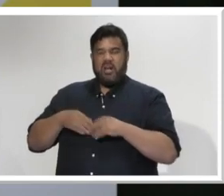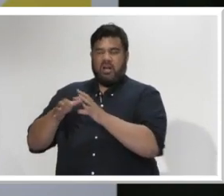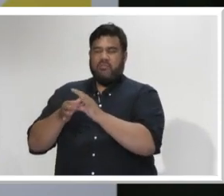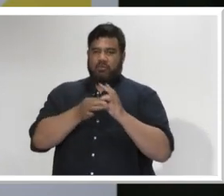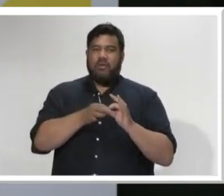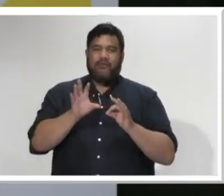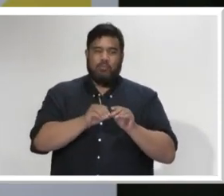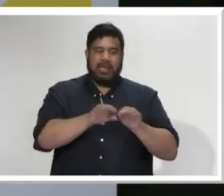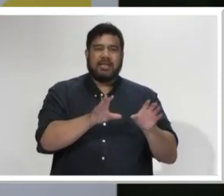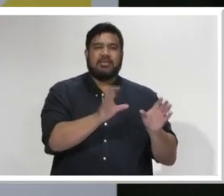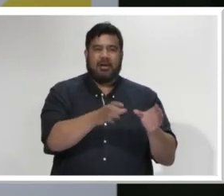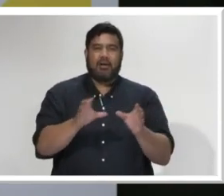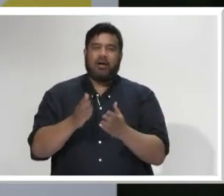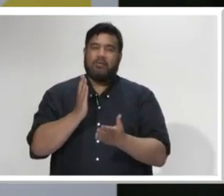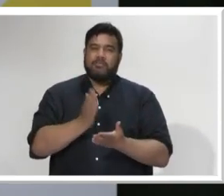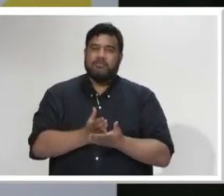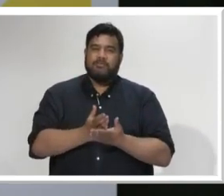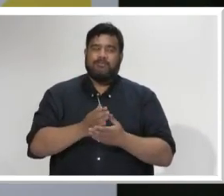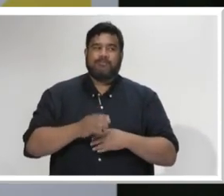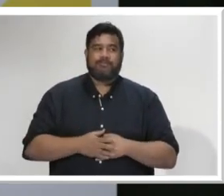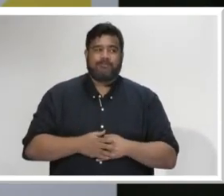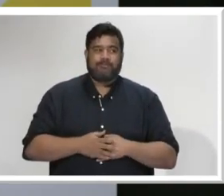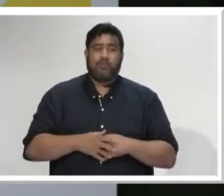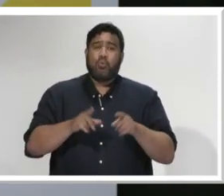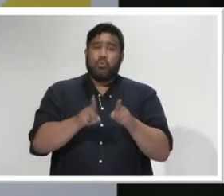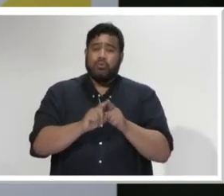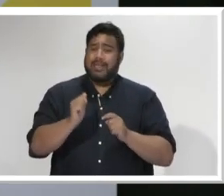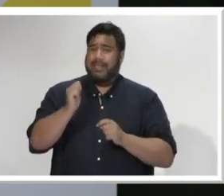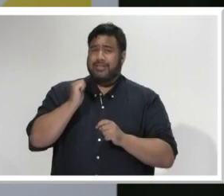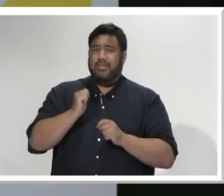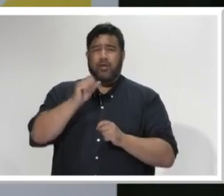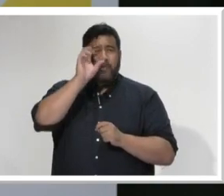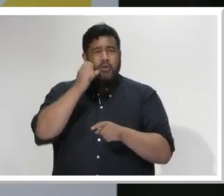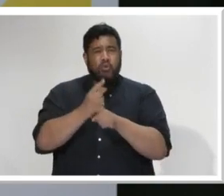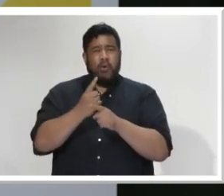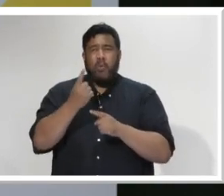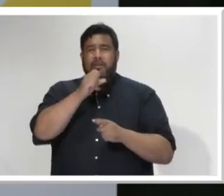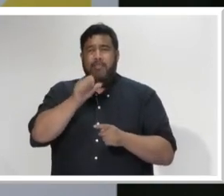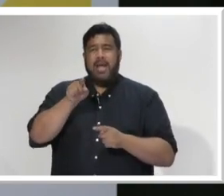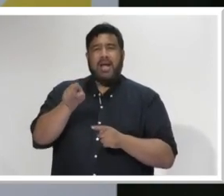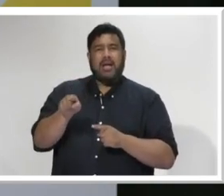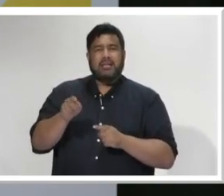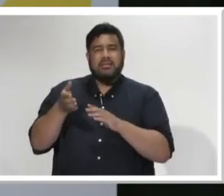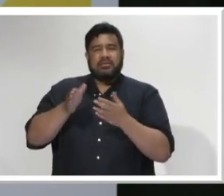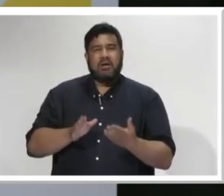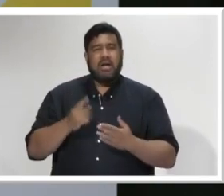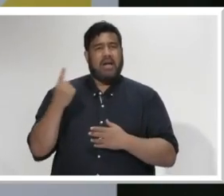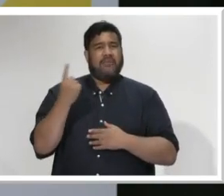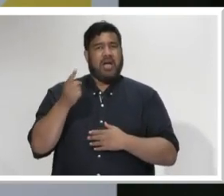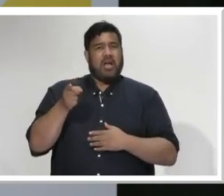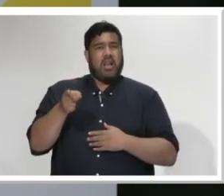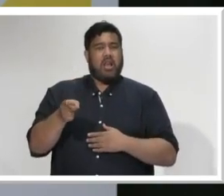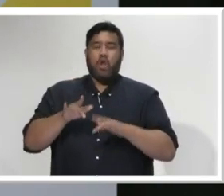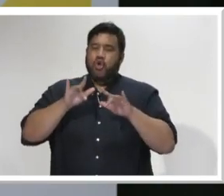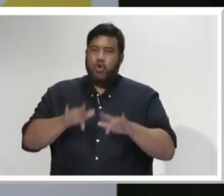Finally, just an update on the death that I spoke about yesterday in Invercargill. A post-mortem process is now underway, and when I have